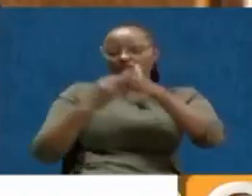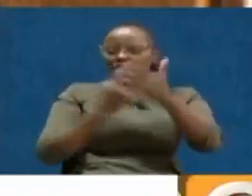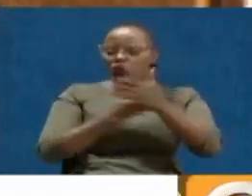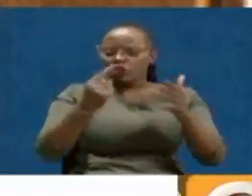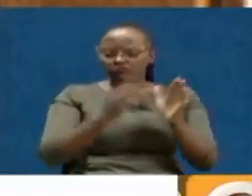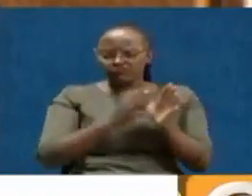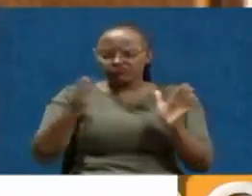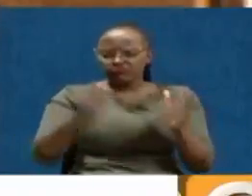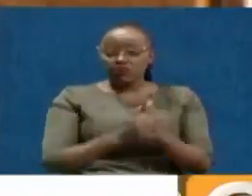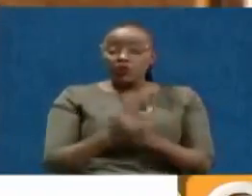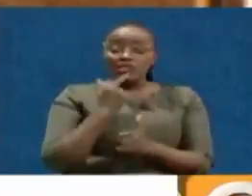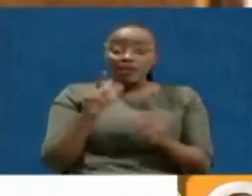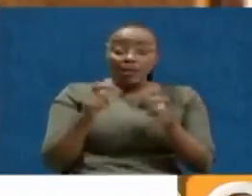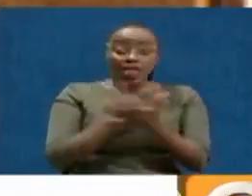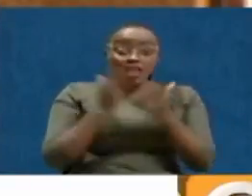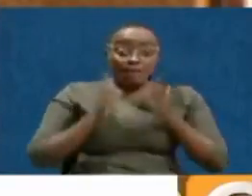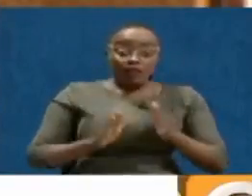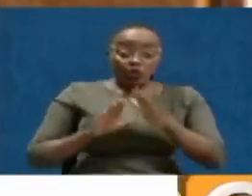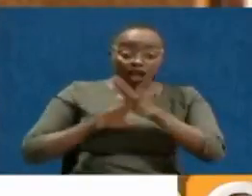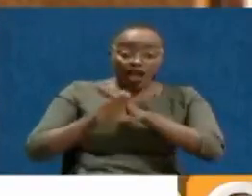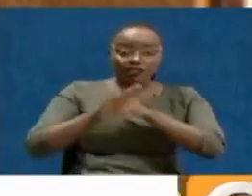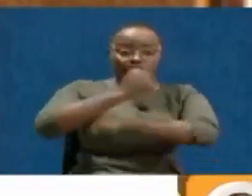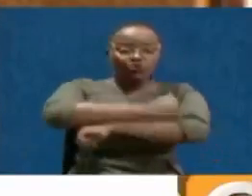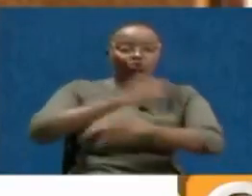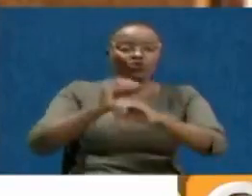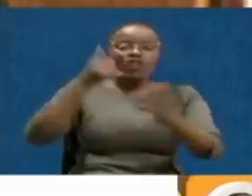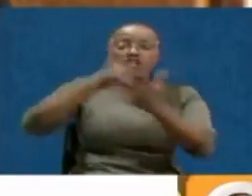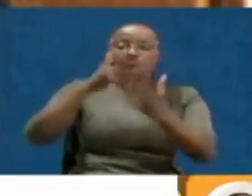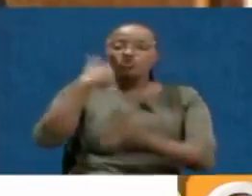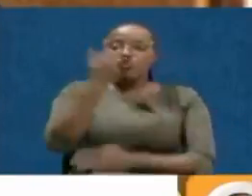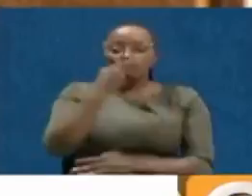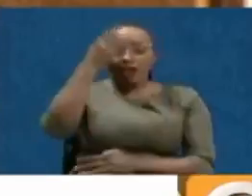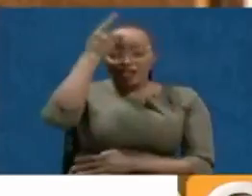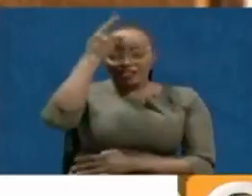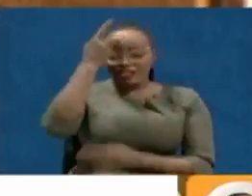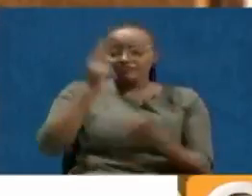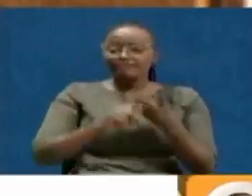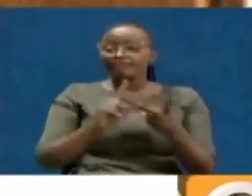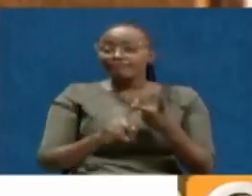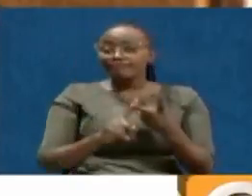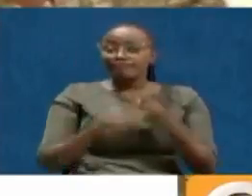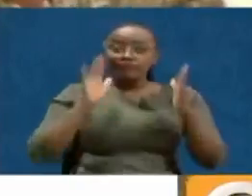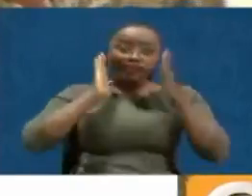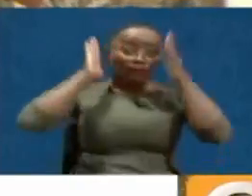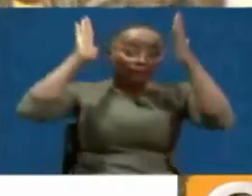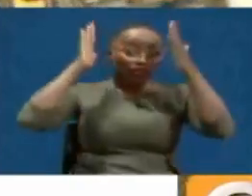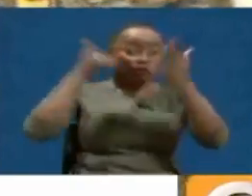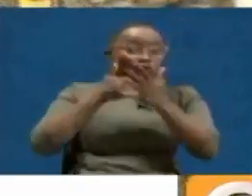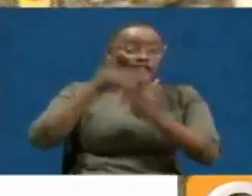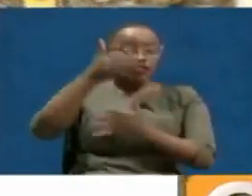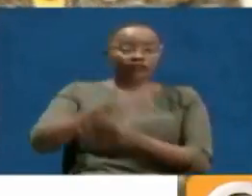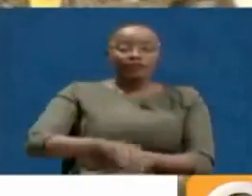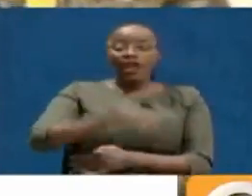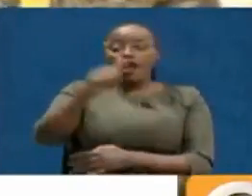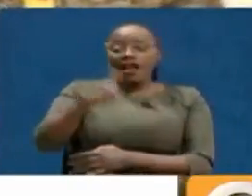who has singled out the media? We have said nobody goes to school, including parents, including archbishops. Three other